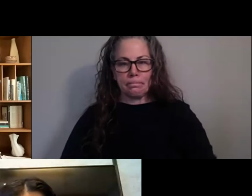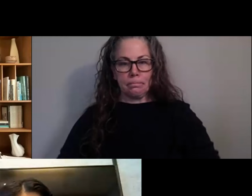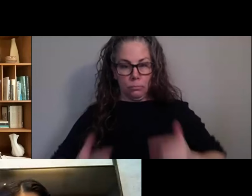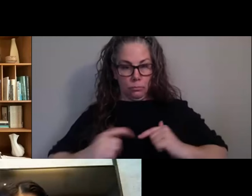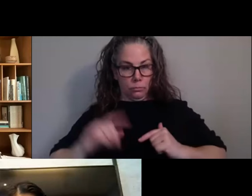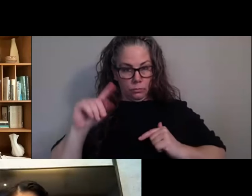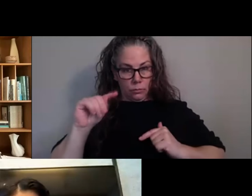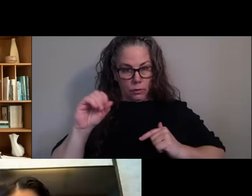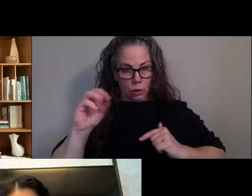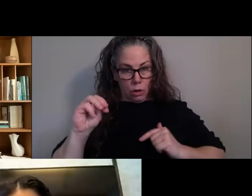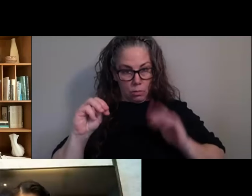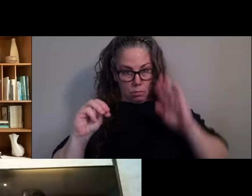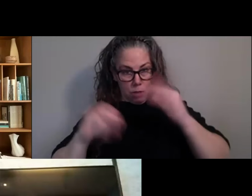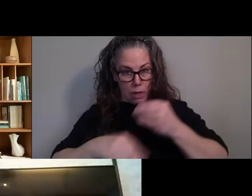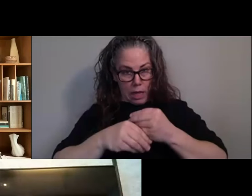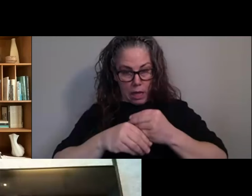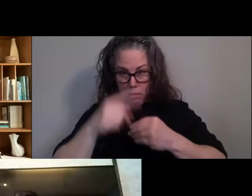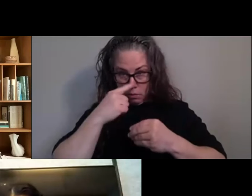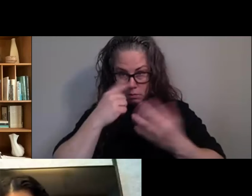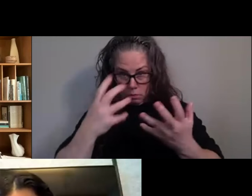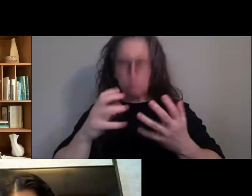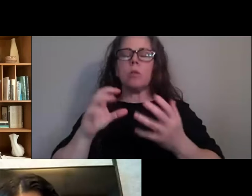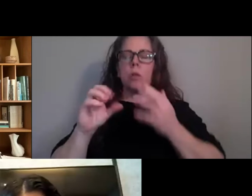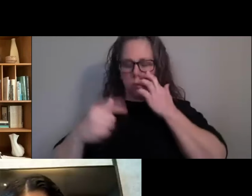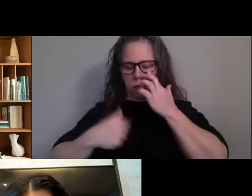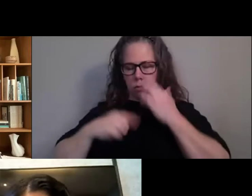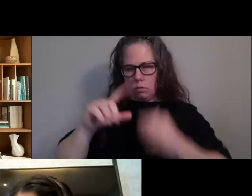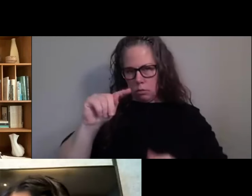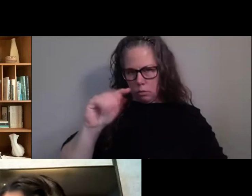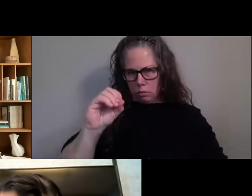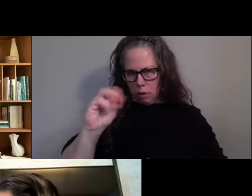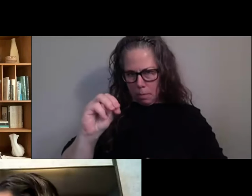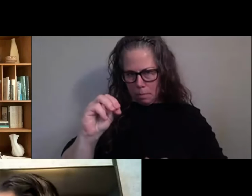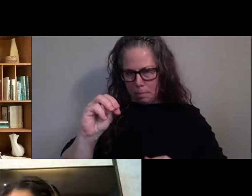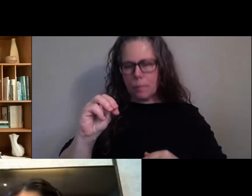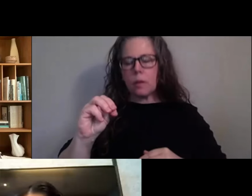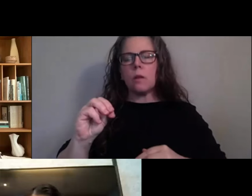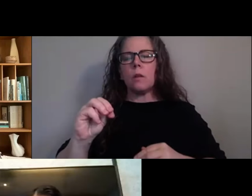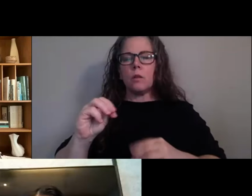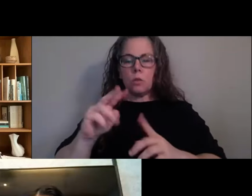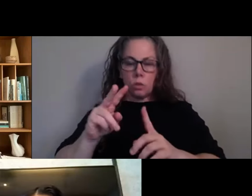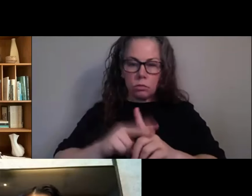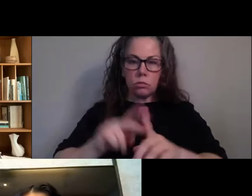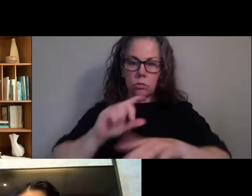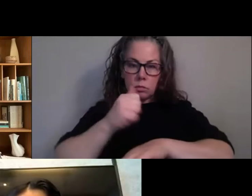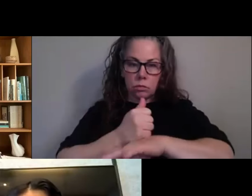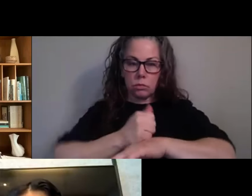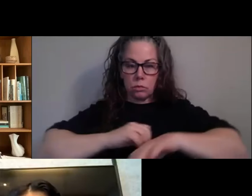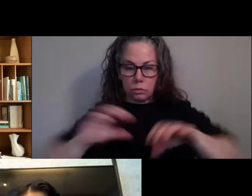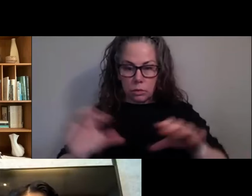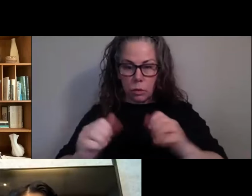I can add if you'd like, Stephanie. You know, when putting it into action, I think you have to